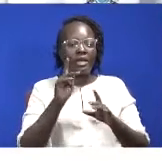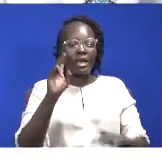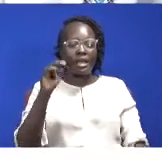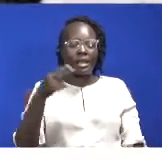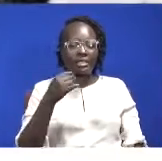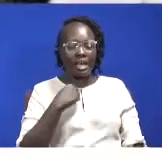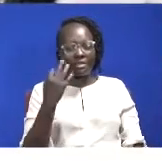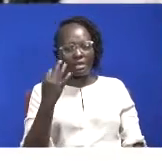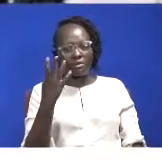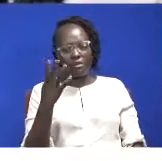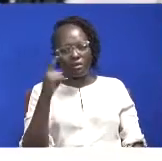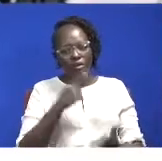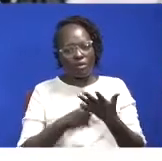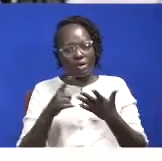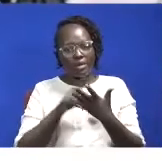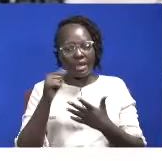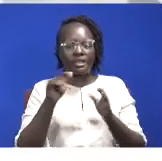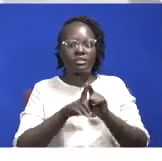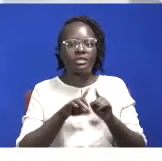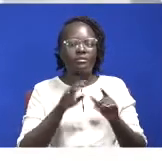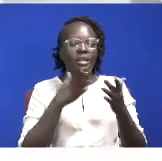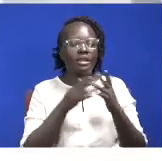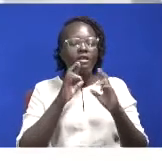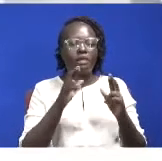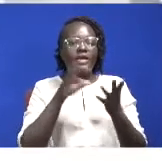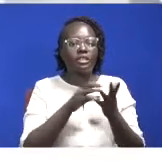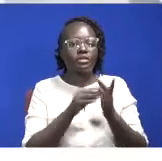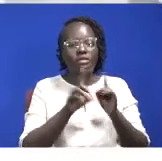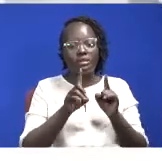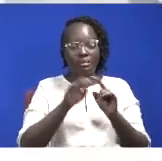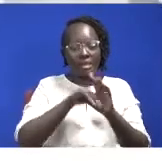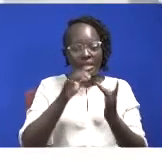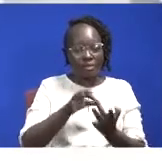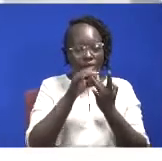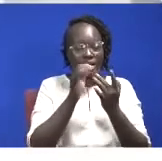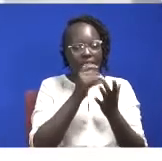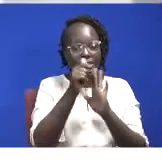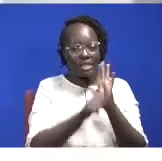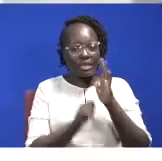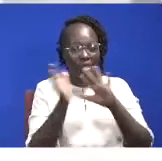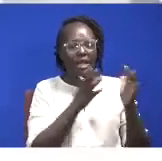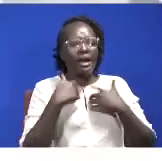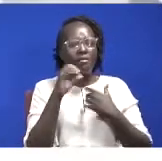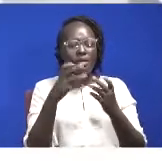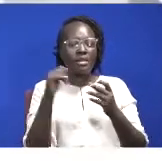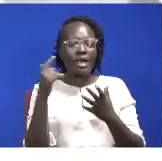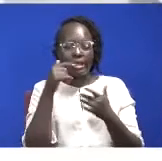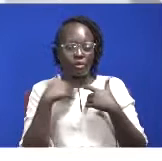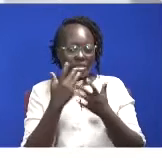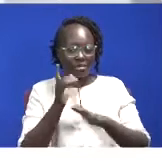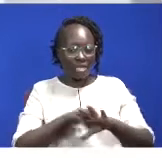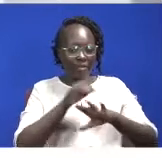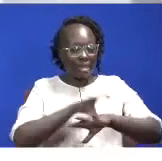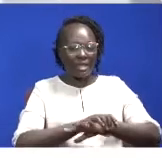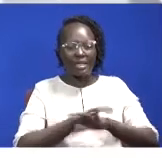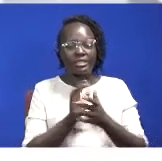to 4 patients per week against the reported cases in need of specialized surgery. And there are many others who sometimes do not get